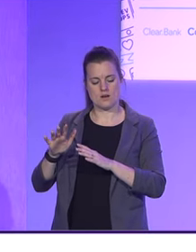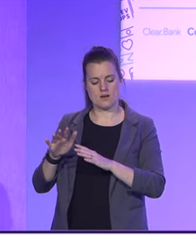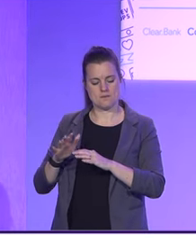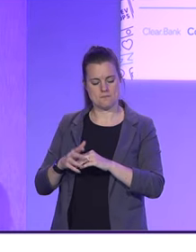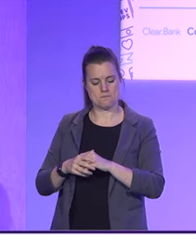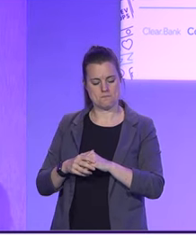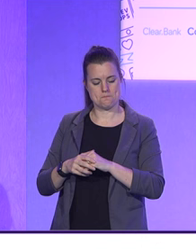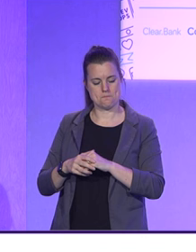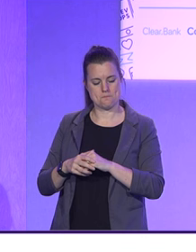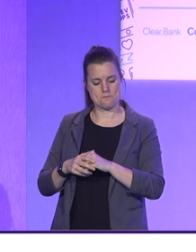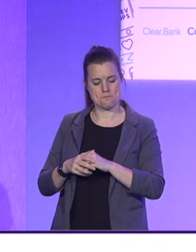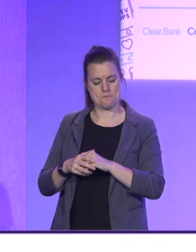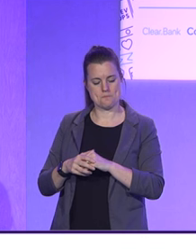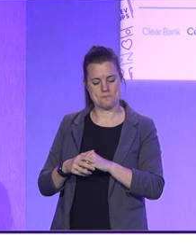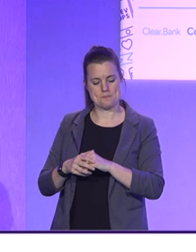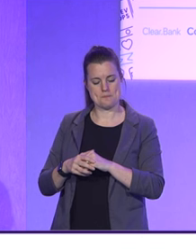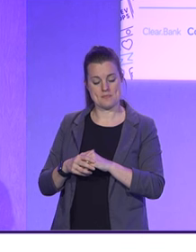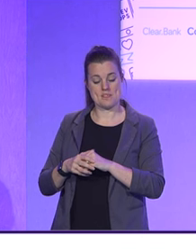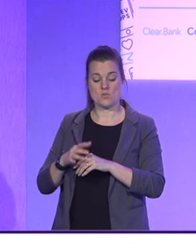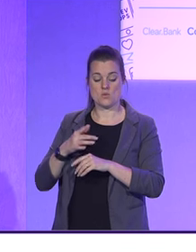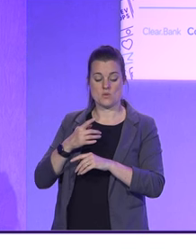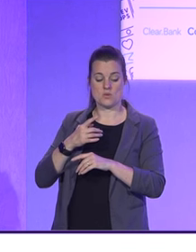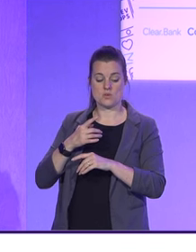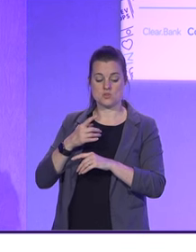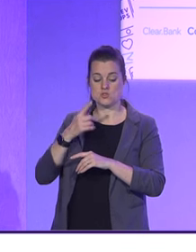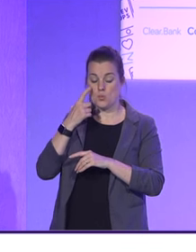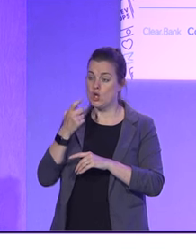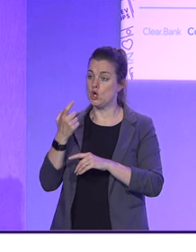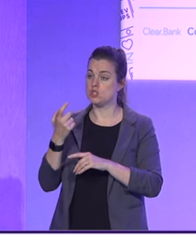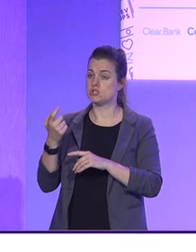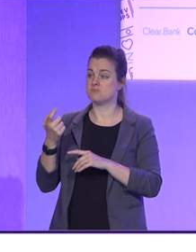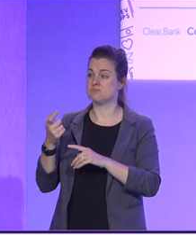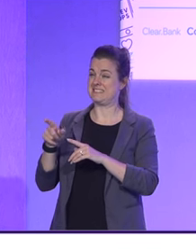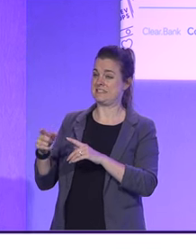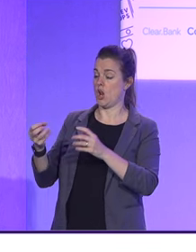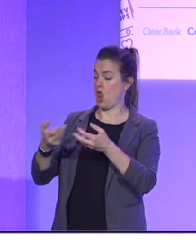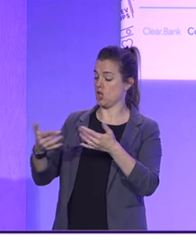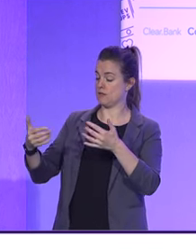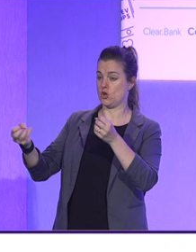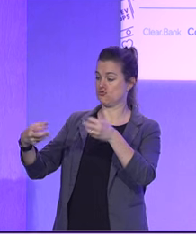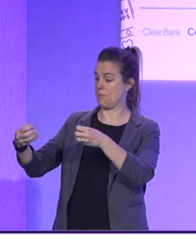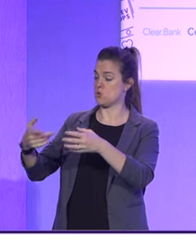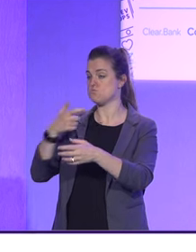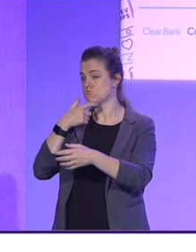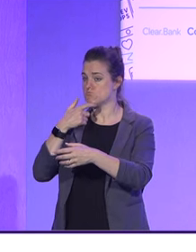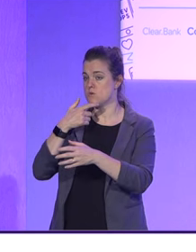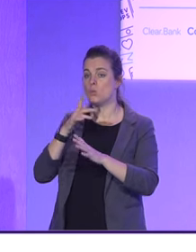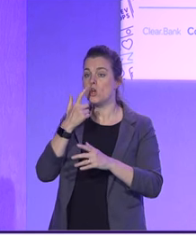for a service. We can go to Google and see how is the timeline of Google with their